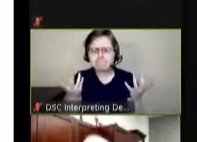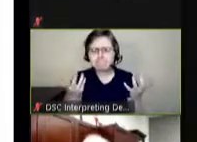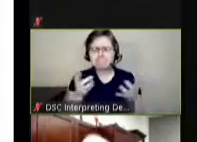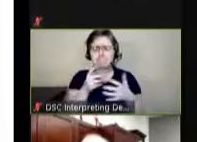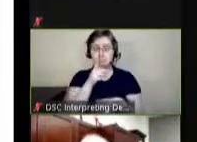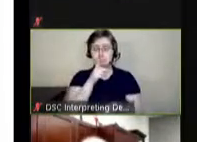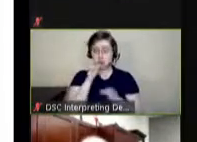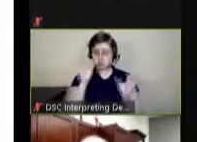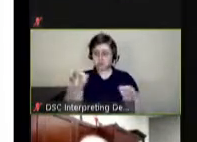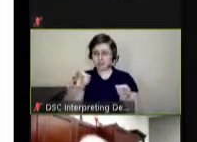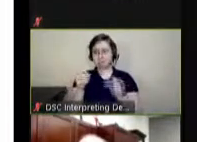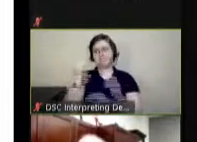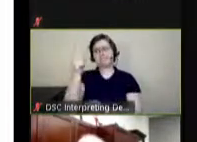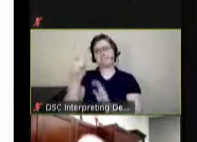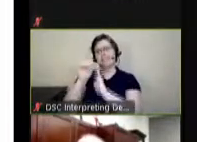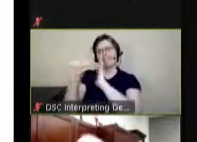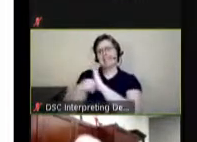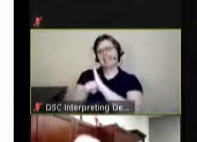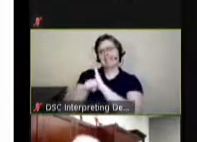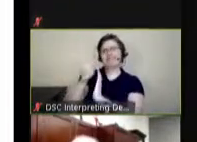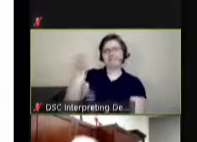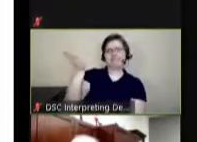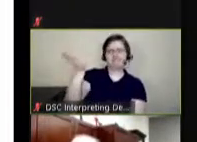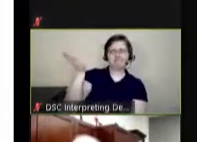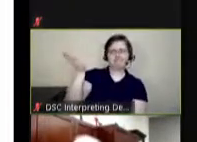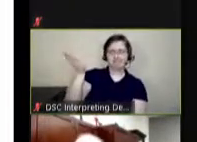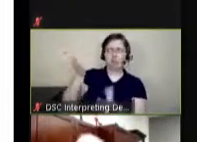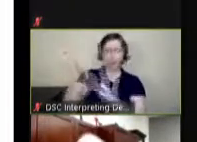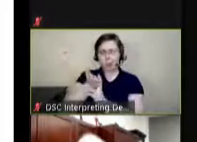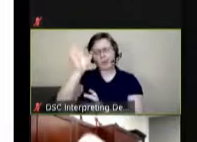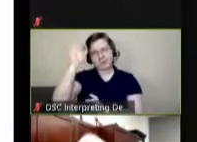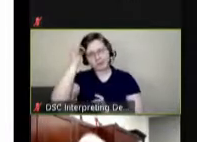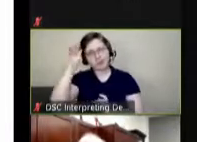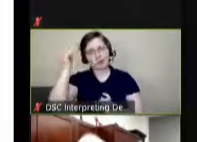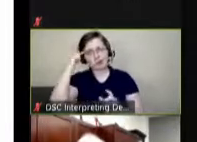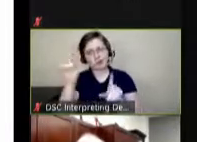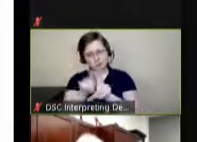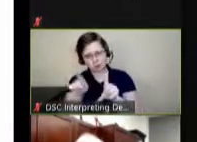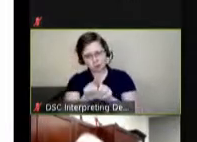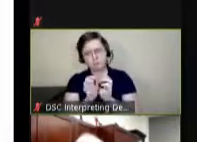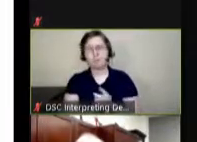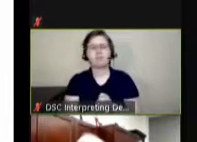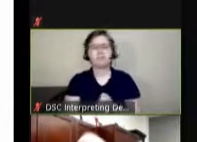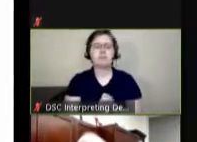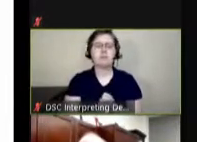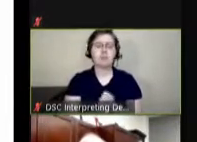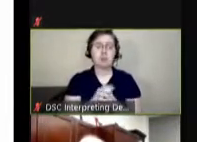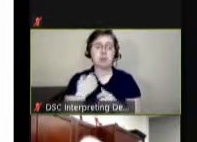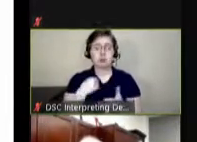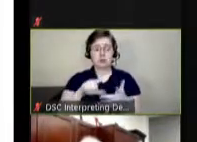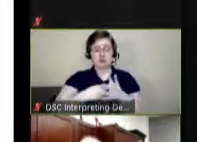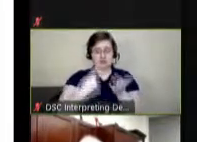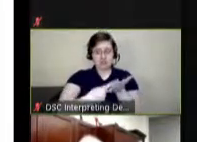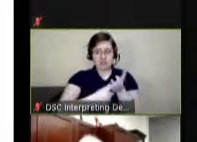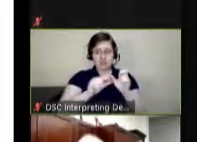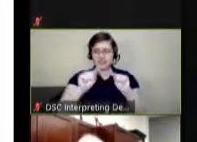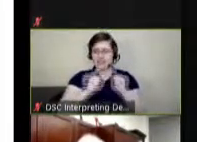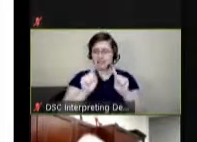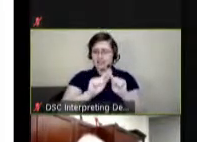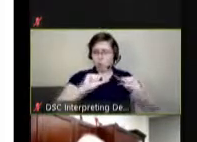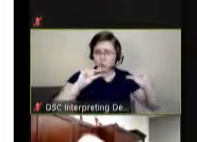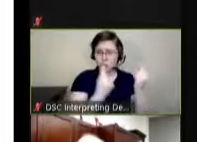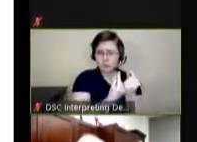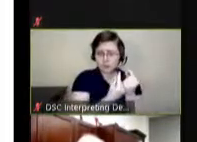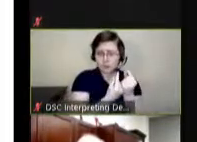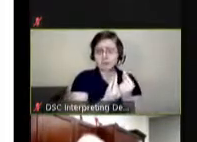it is the state. And through the federal government. So when we start talking about groups, really